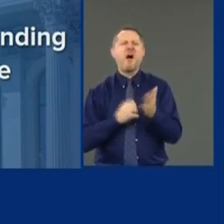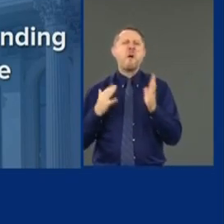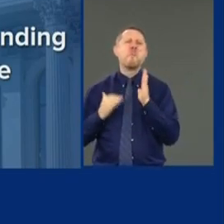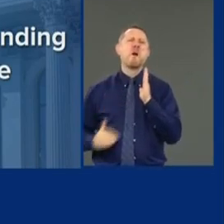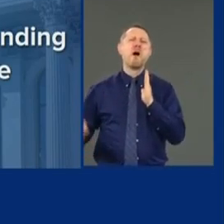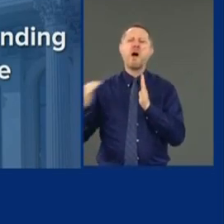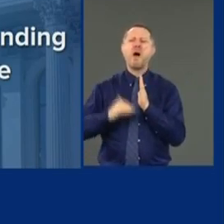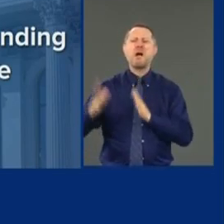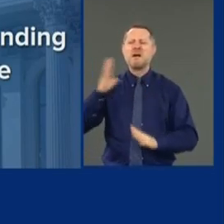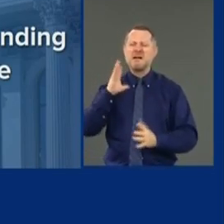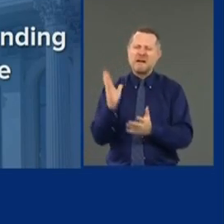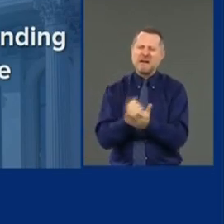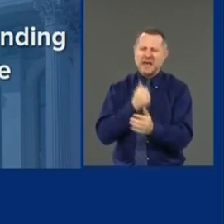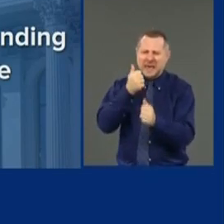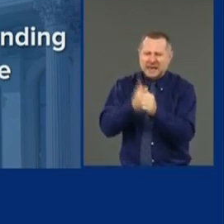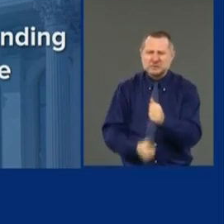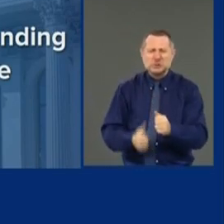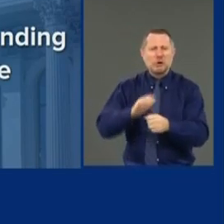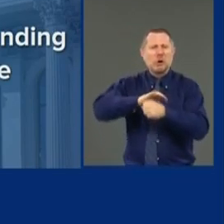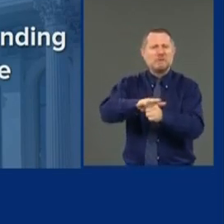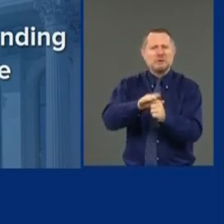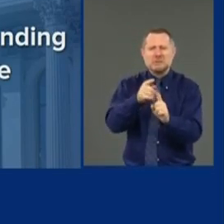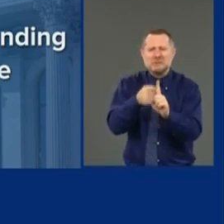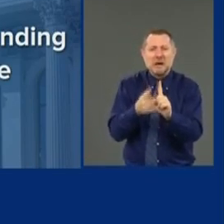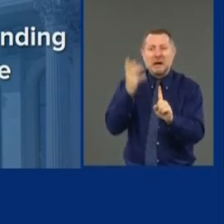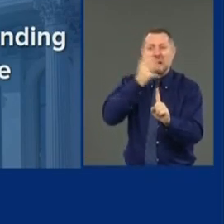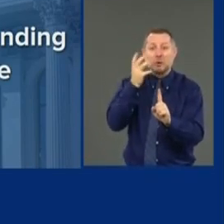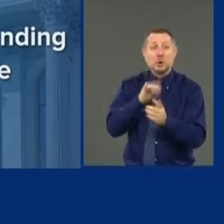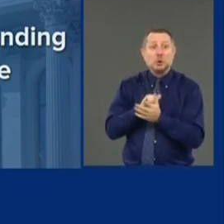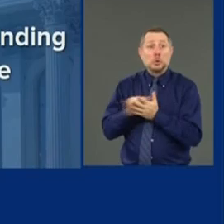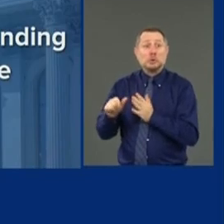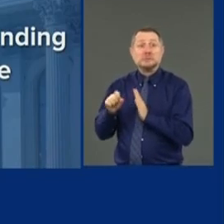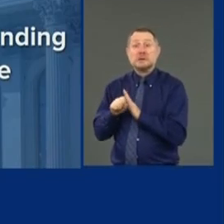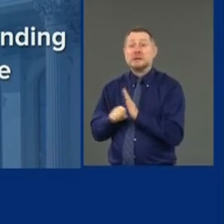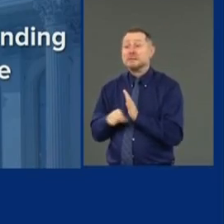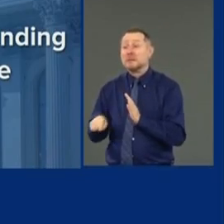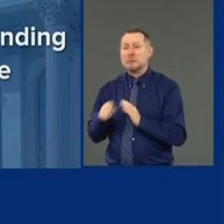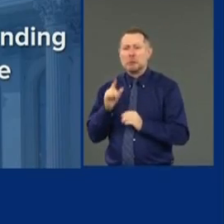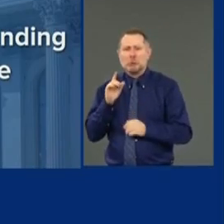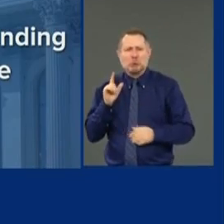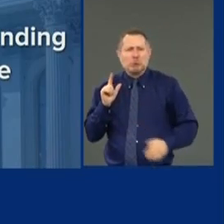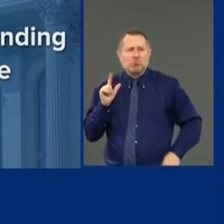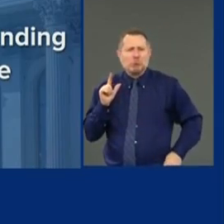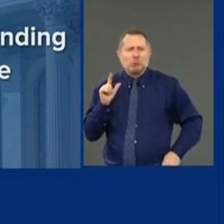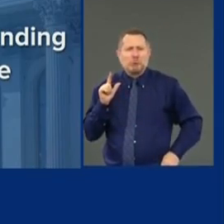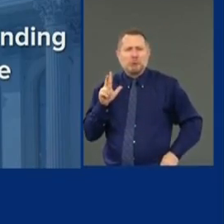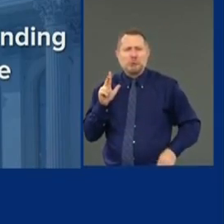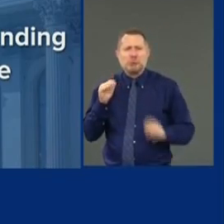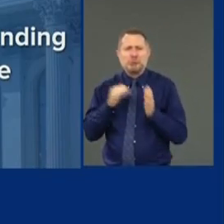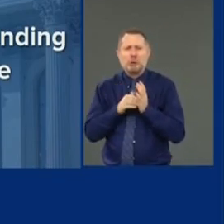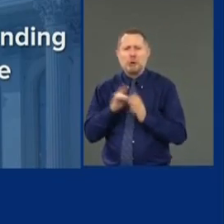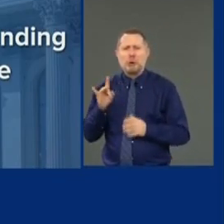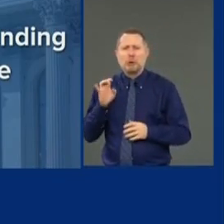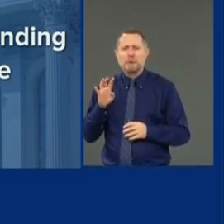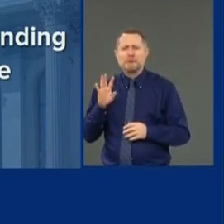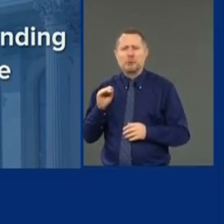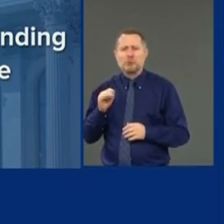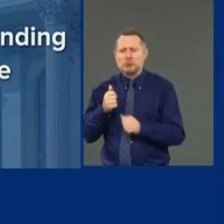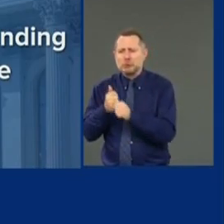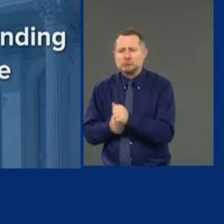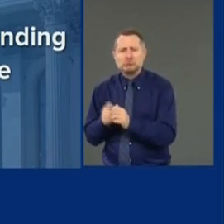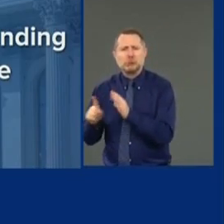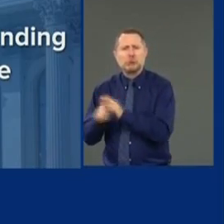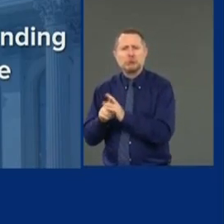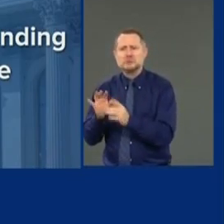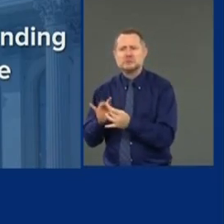we got about $23,000 per case. New Jersey, we got about $27,000 per case. I understand